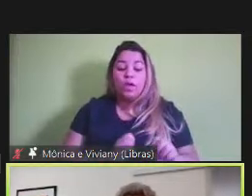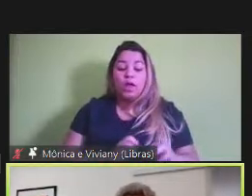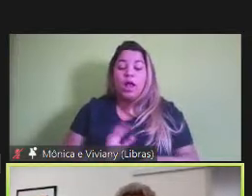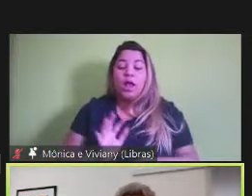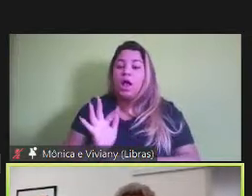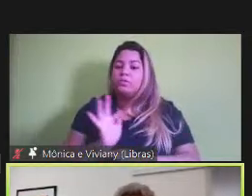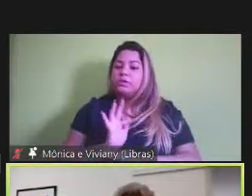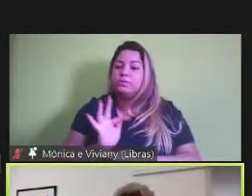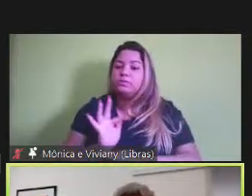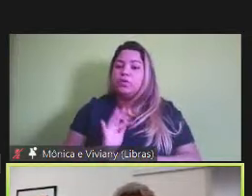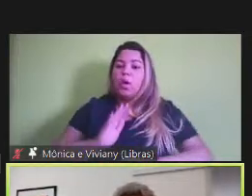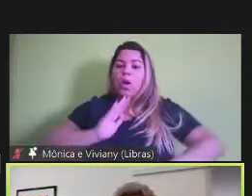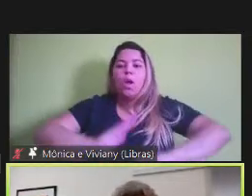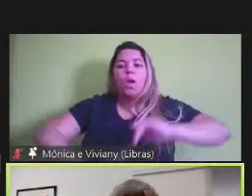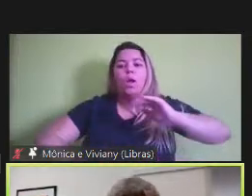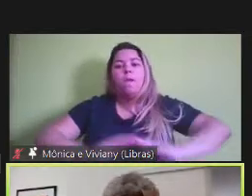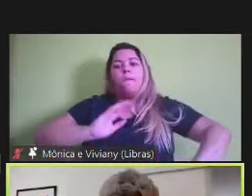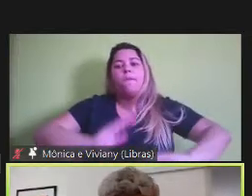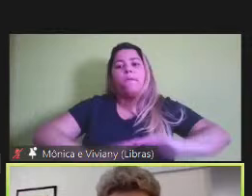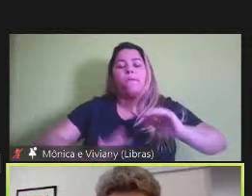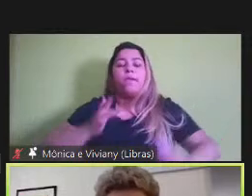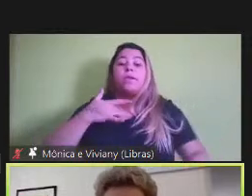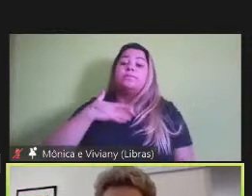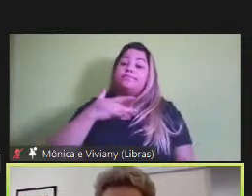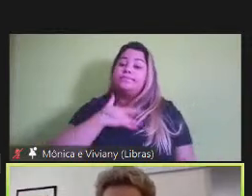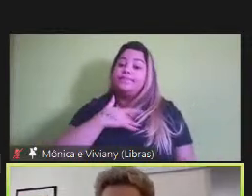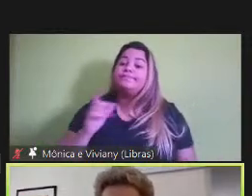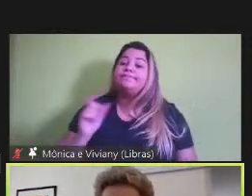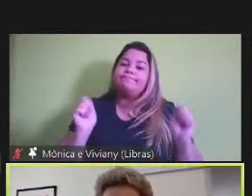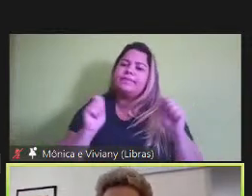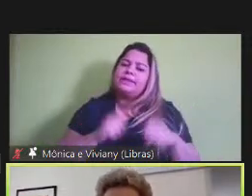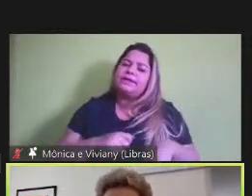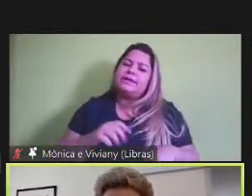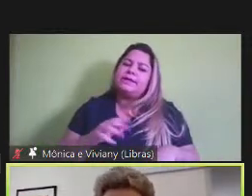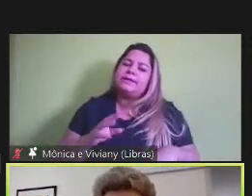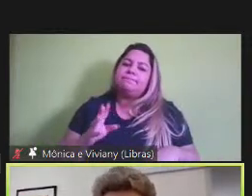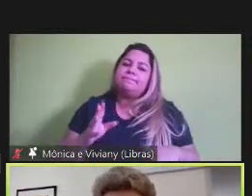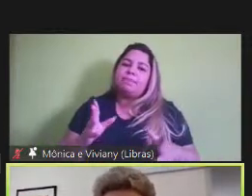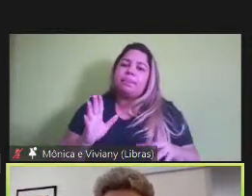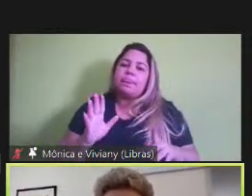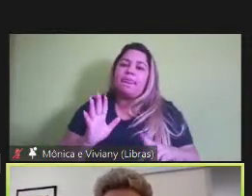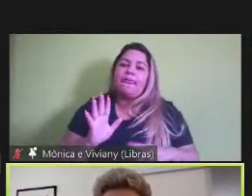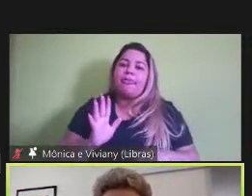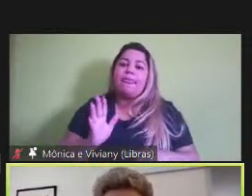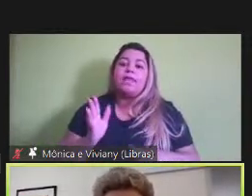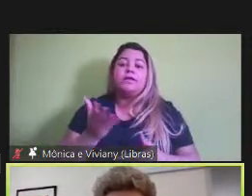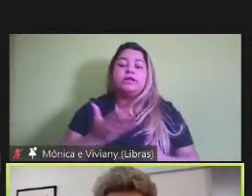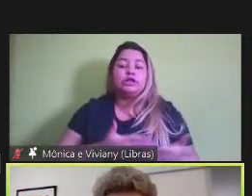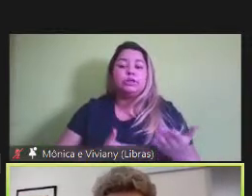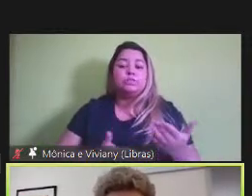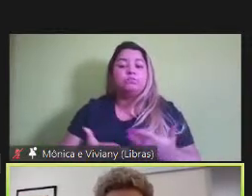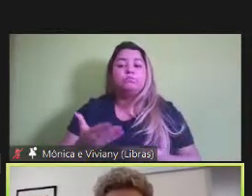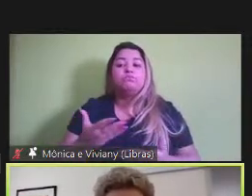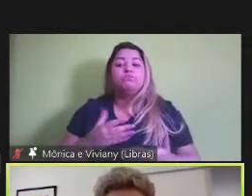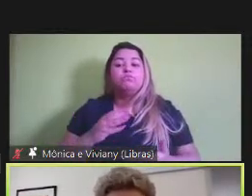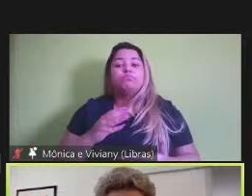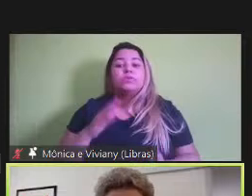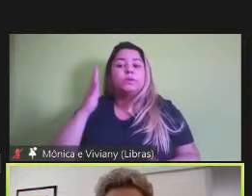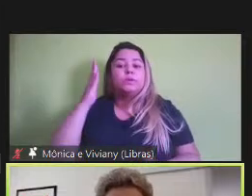Education and for professionals, healthcare professionals, needs to contemplate the development